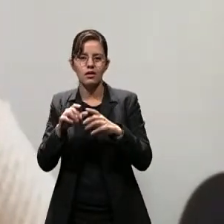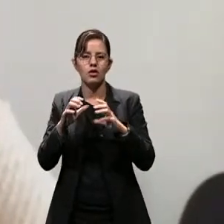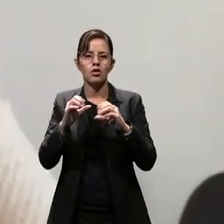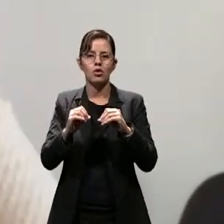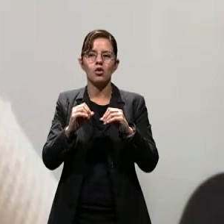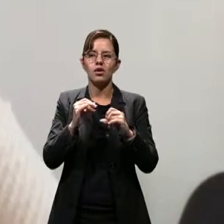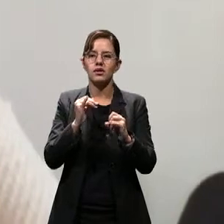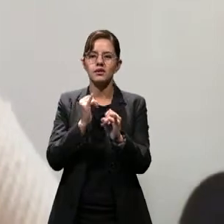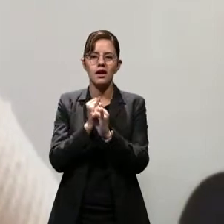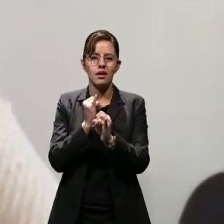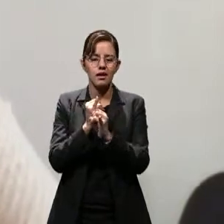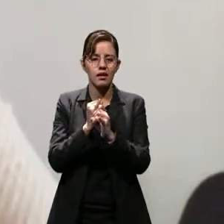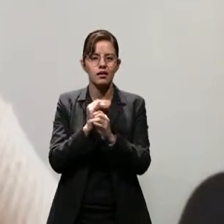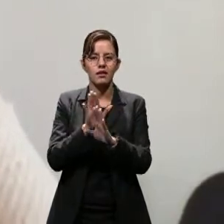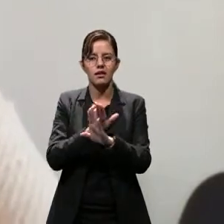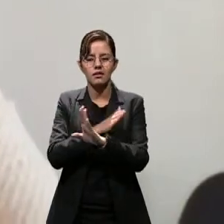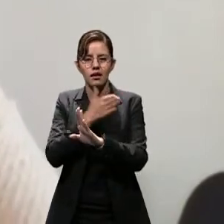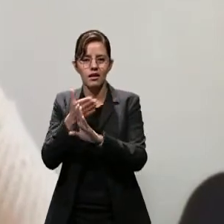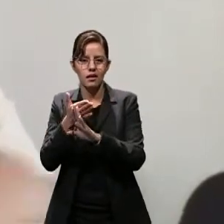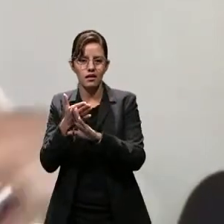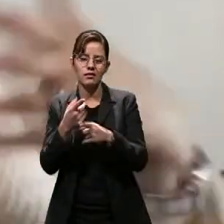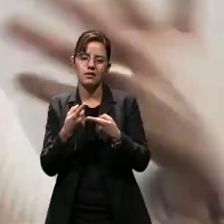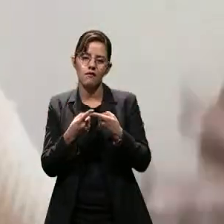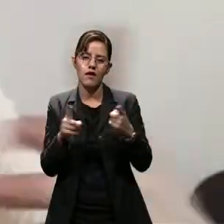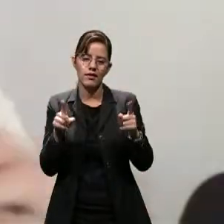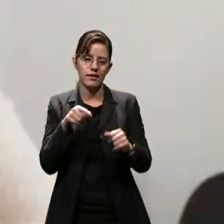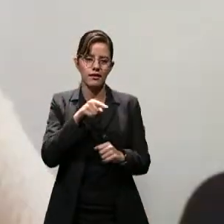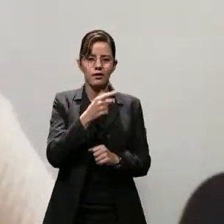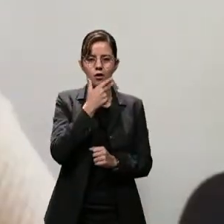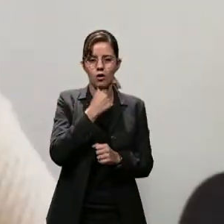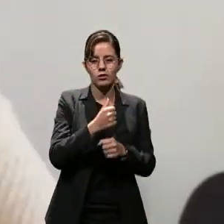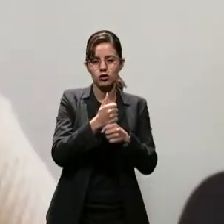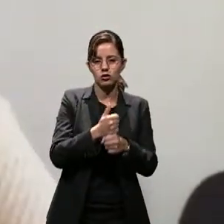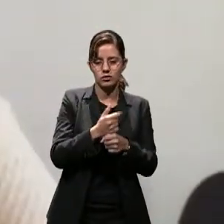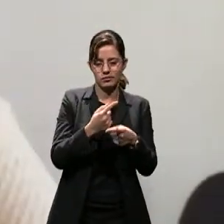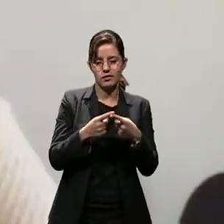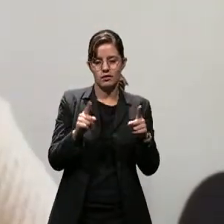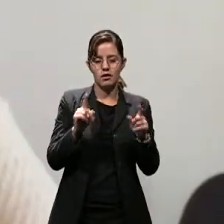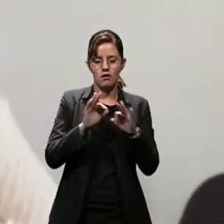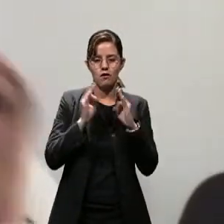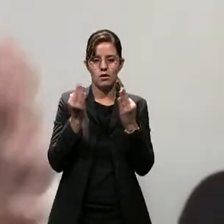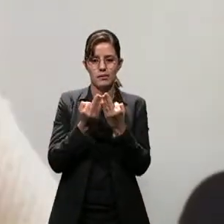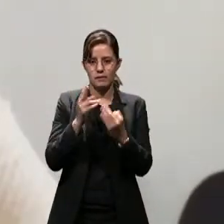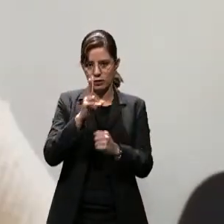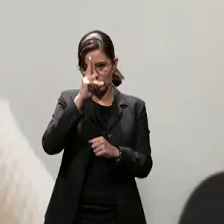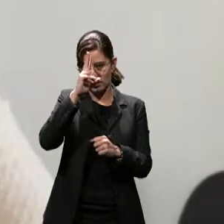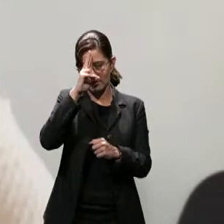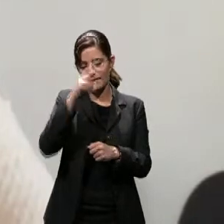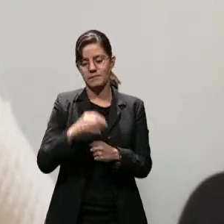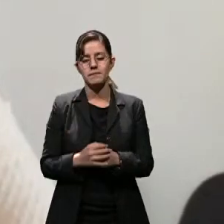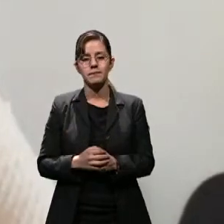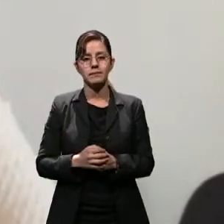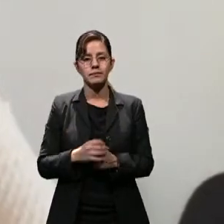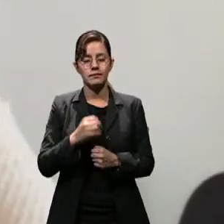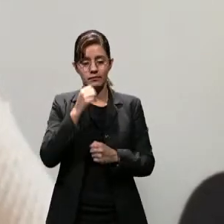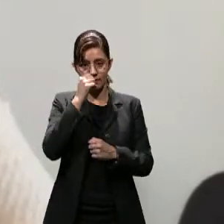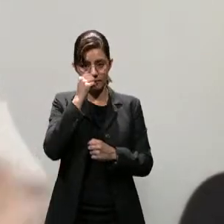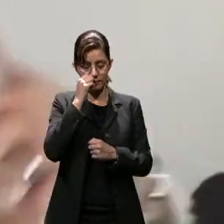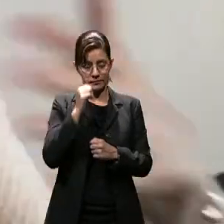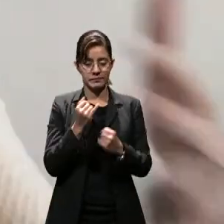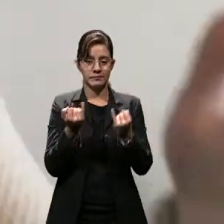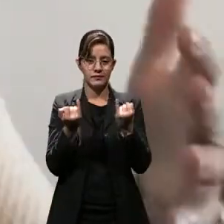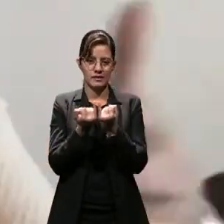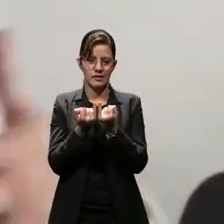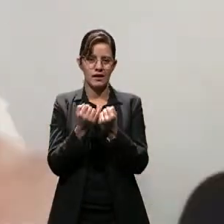public exposure of, I mean, women more than in men. We also have some complexities that have